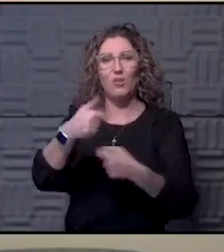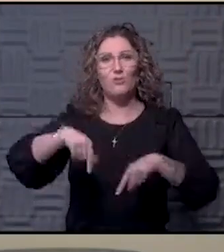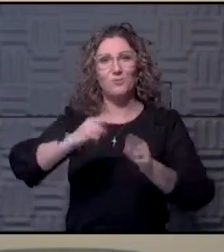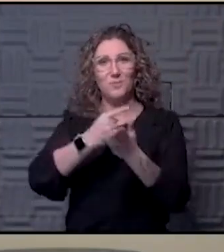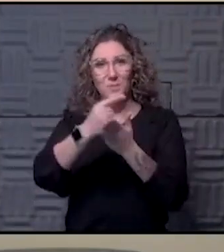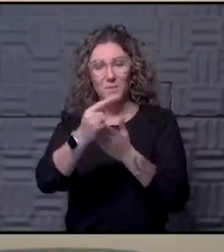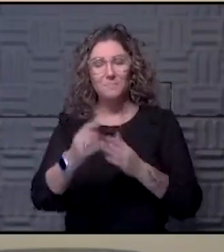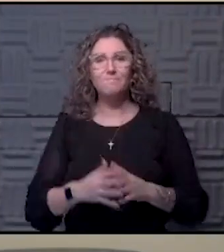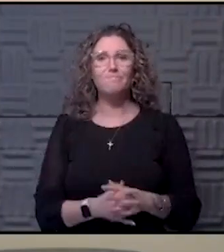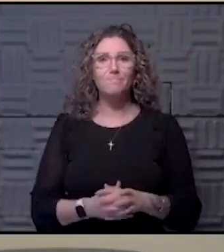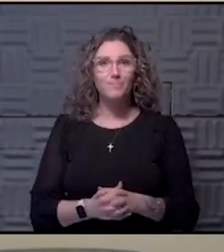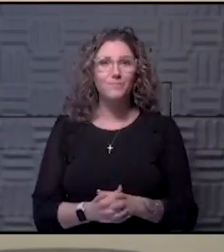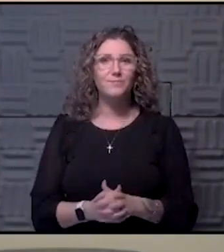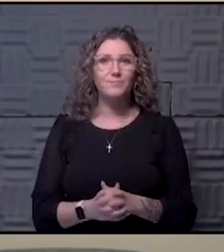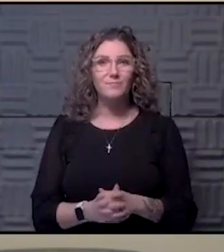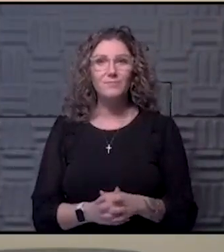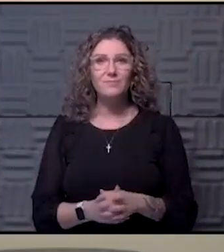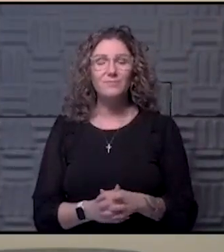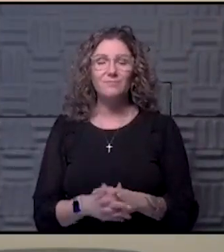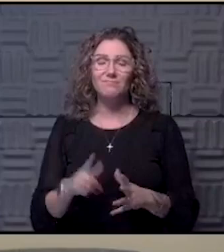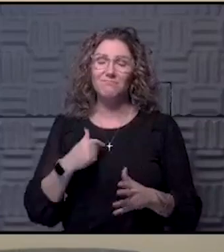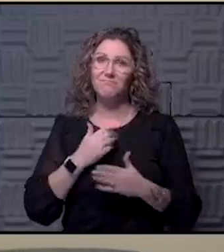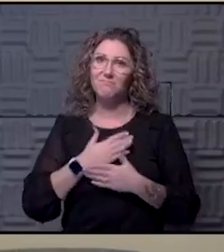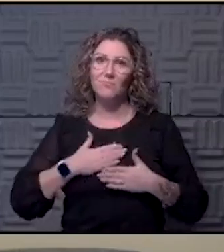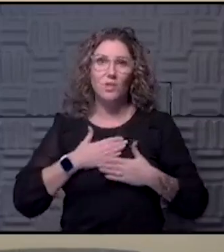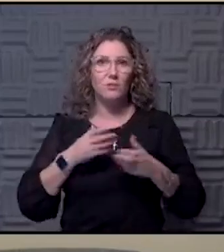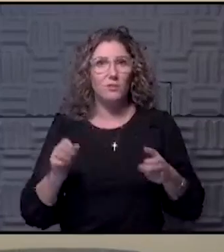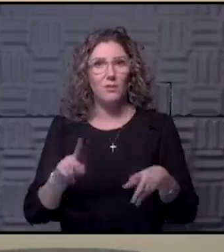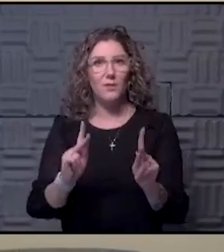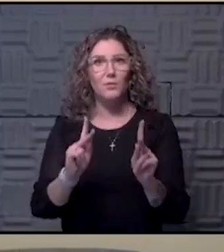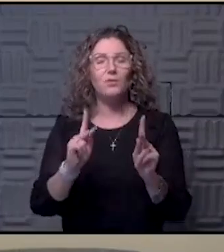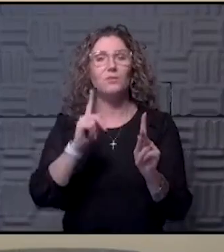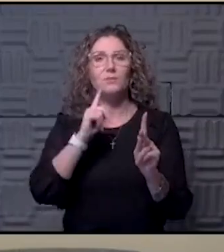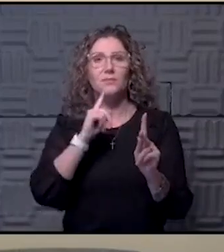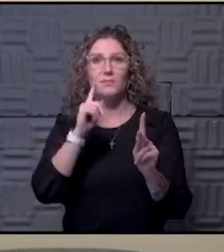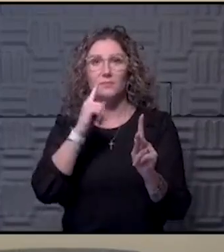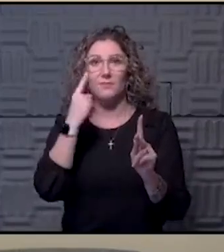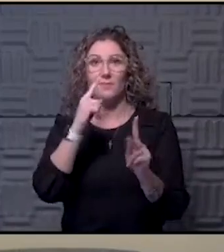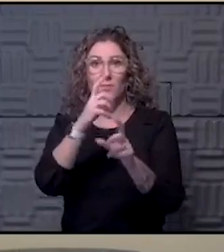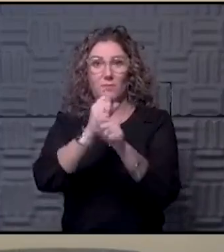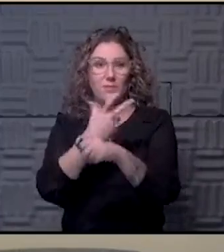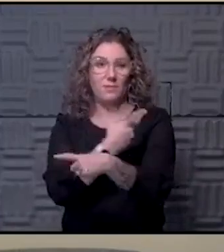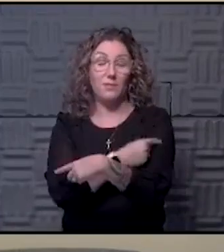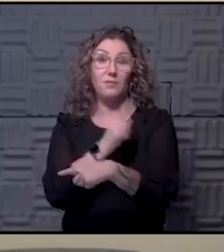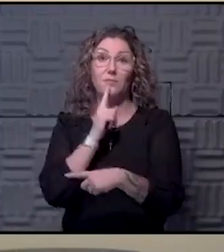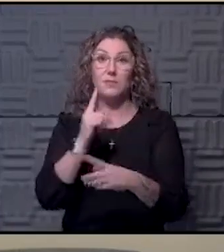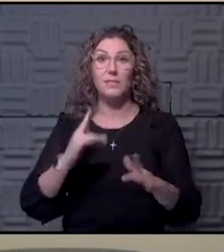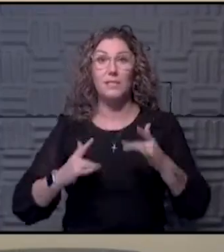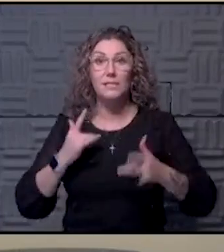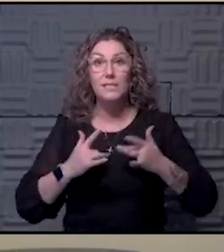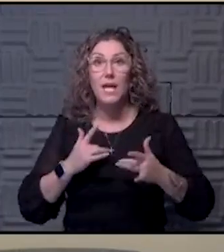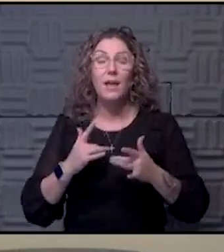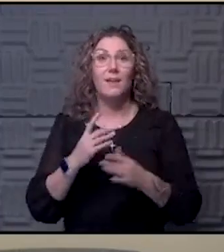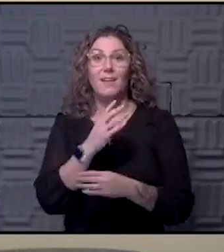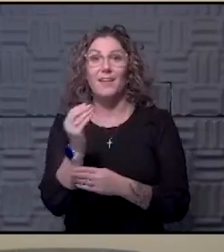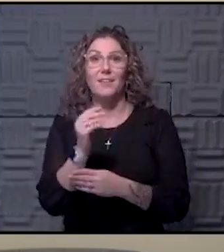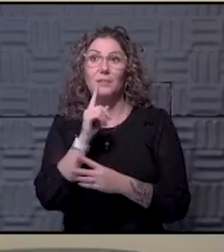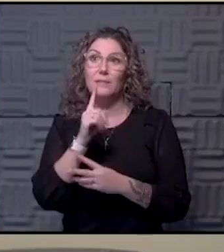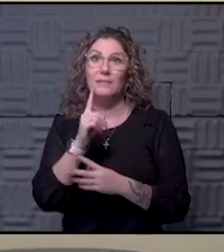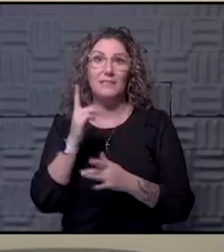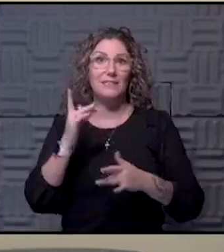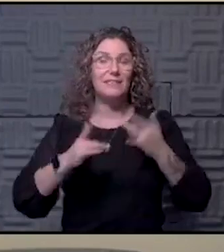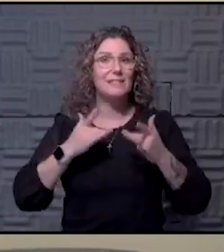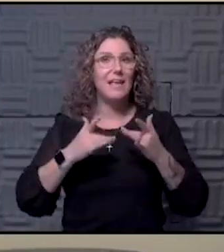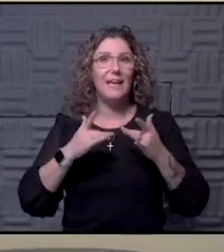so I just appreciate the opportunity to get that vaccine. I'm quite excited about it, and it's going to be very exciting to roll this out to